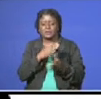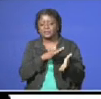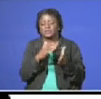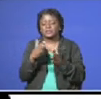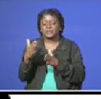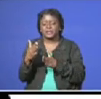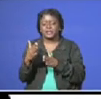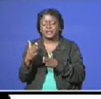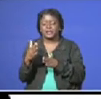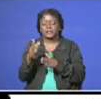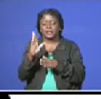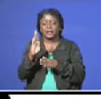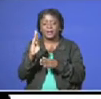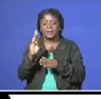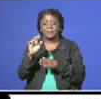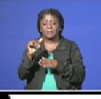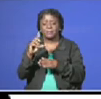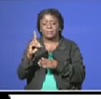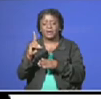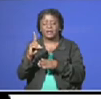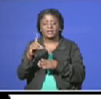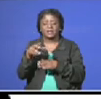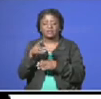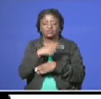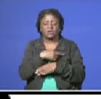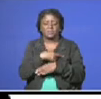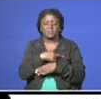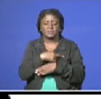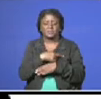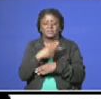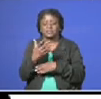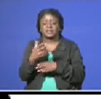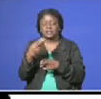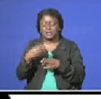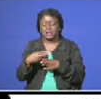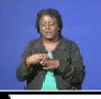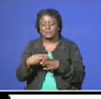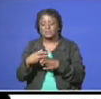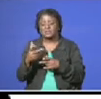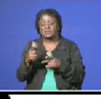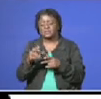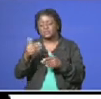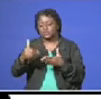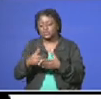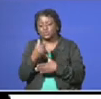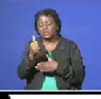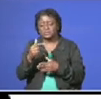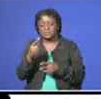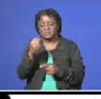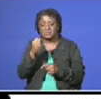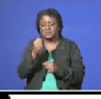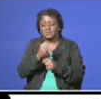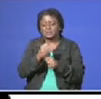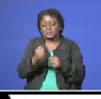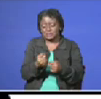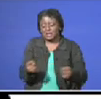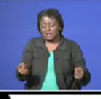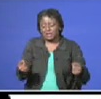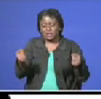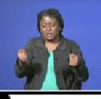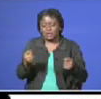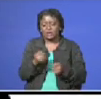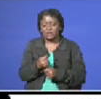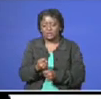was honored posthumously as Focol Holdings named its latest and largest tanker, the Brad Sun, in his honor. Governor General,